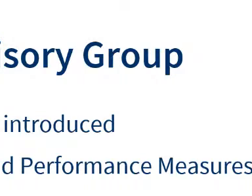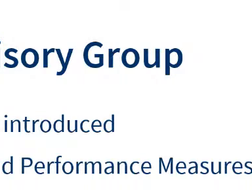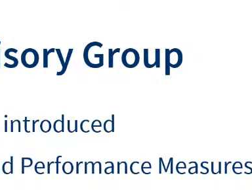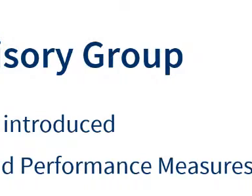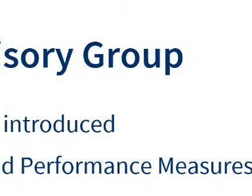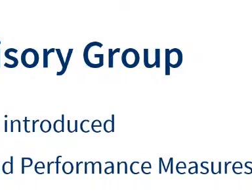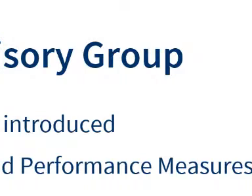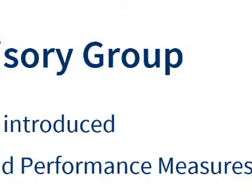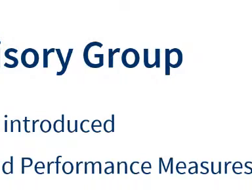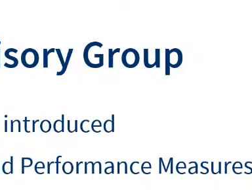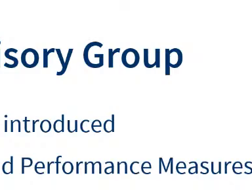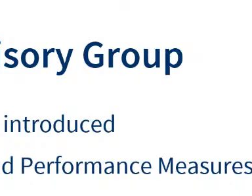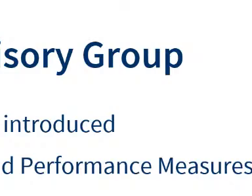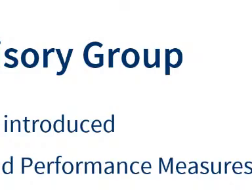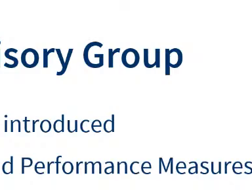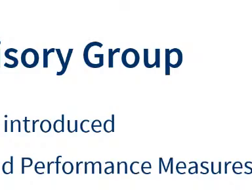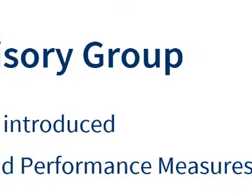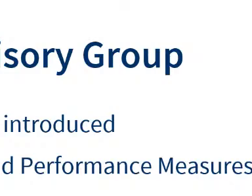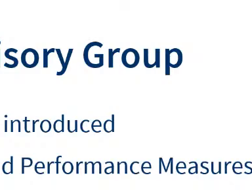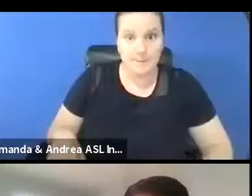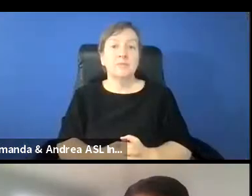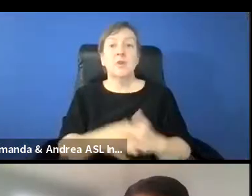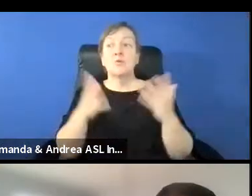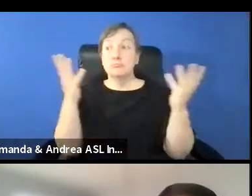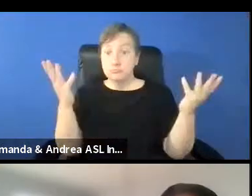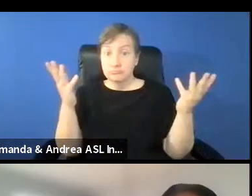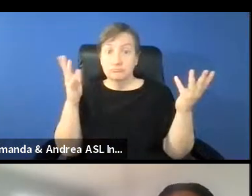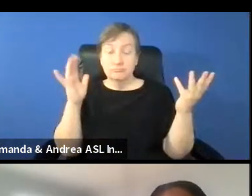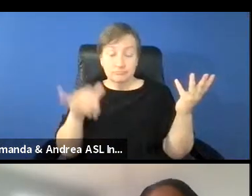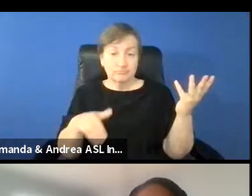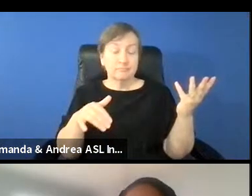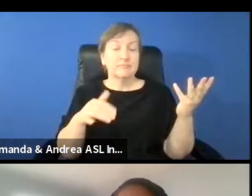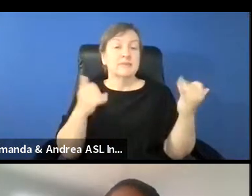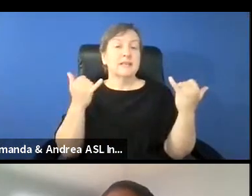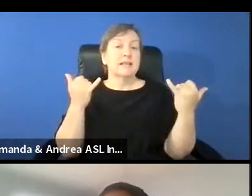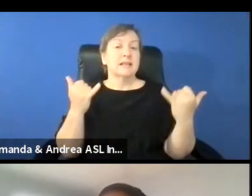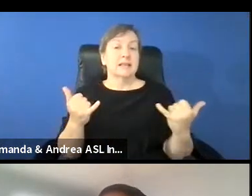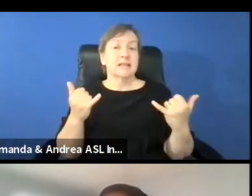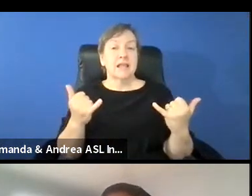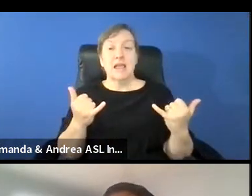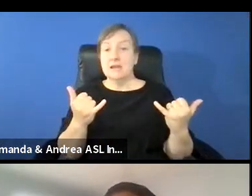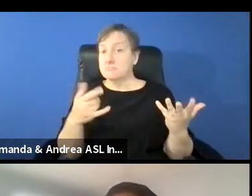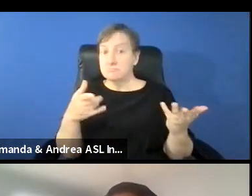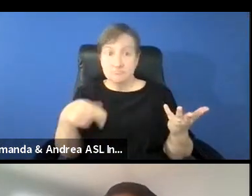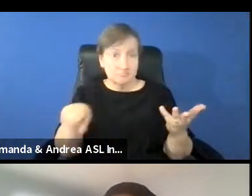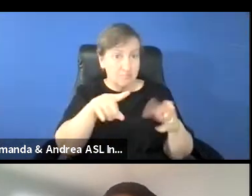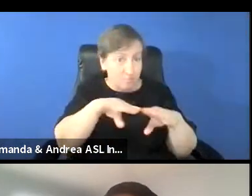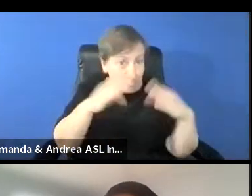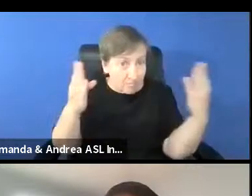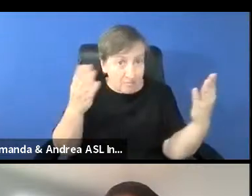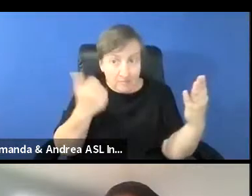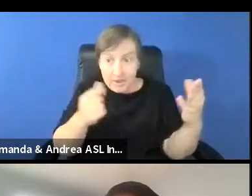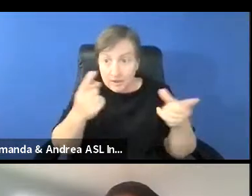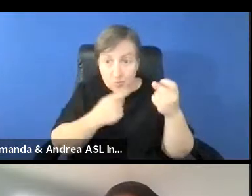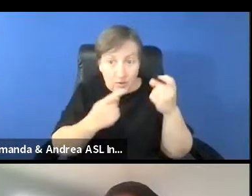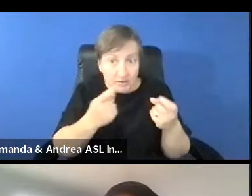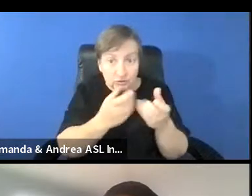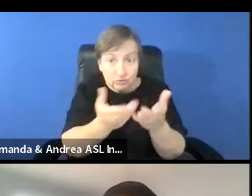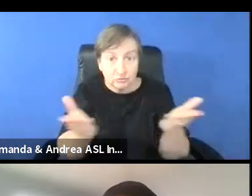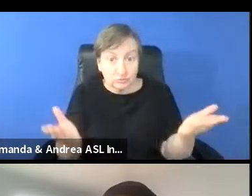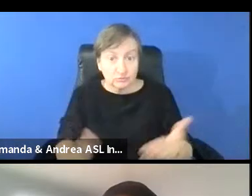has to occur. So with that, I will take any questions that the group may